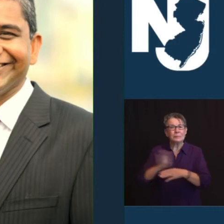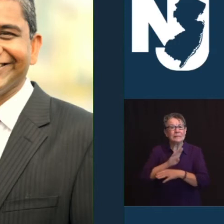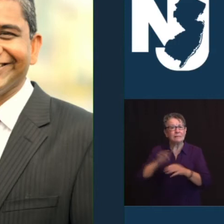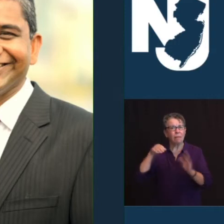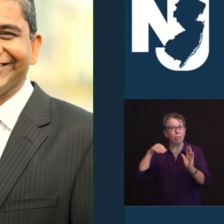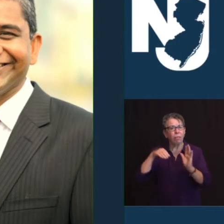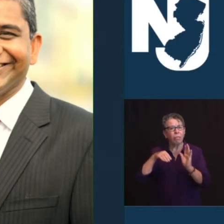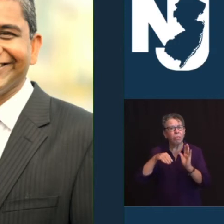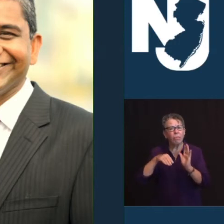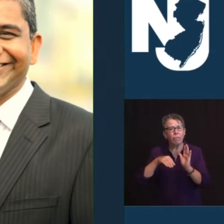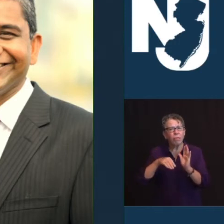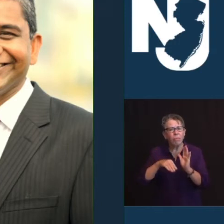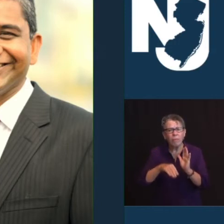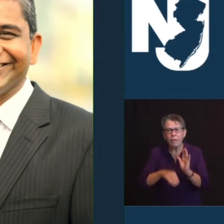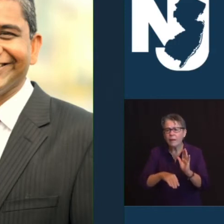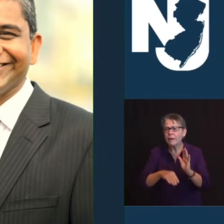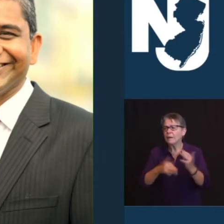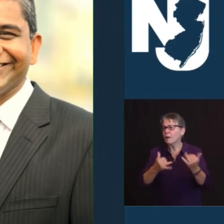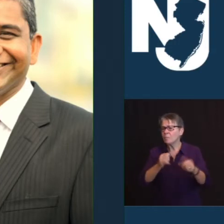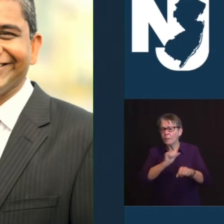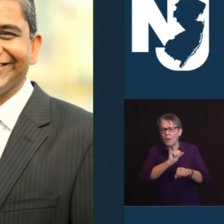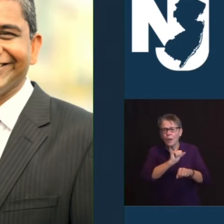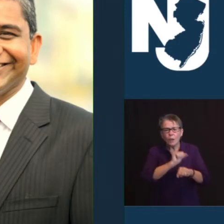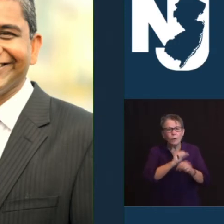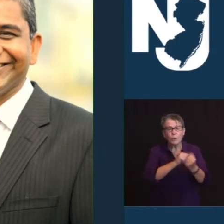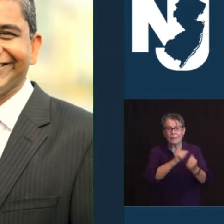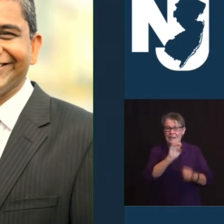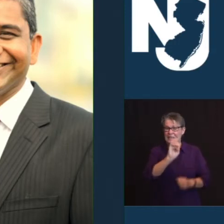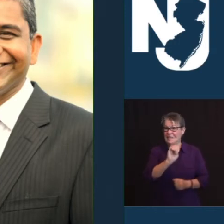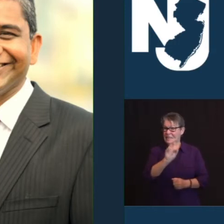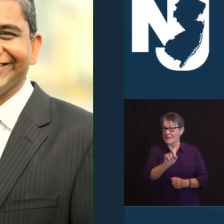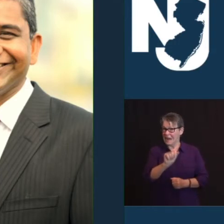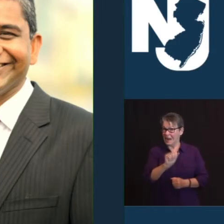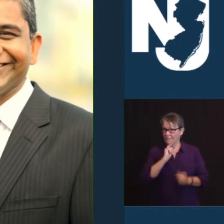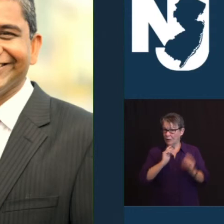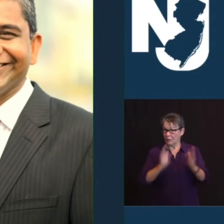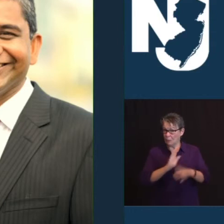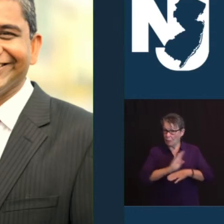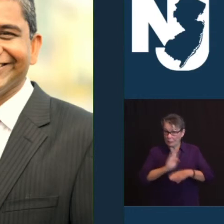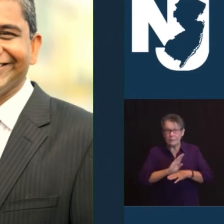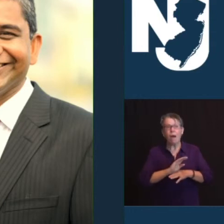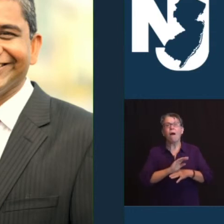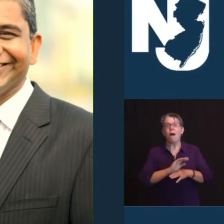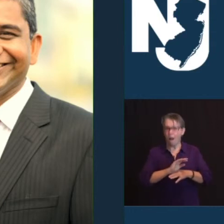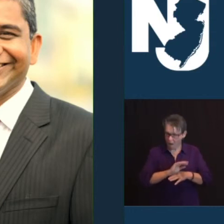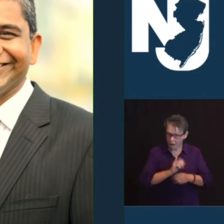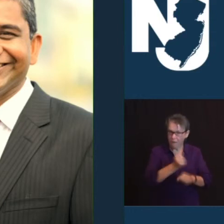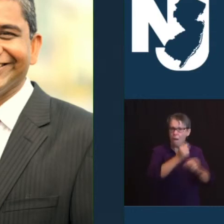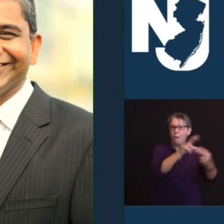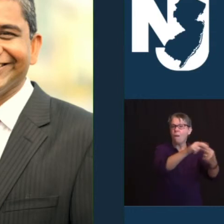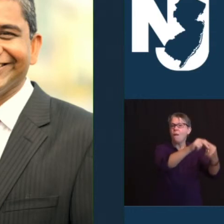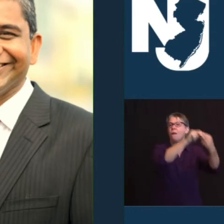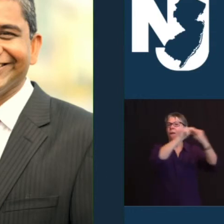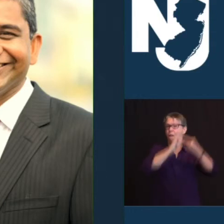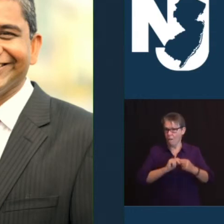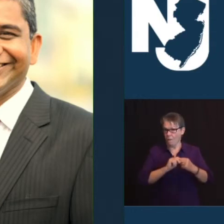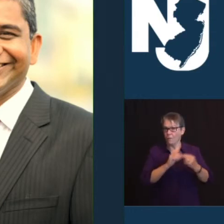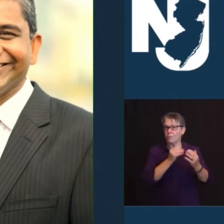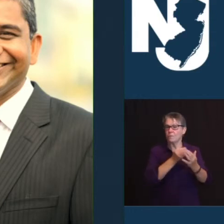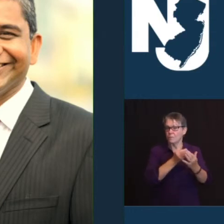Jersey Economic Development Authority to secure a grant that allowed them to continue covering their payroll so their employees would not have to